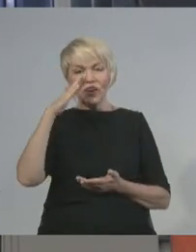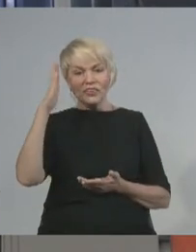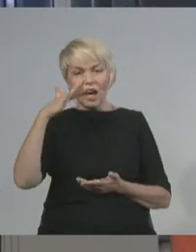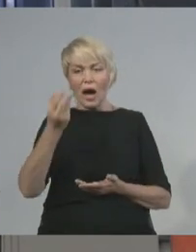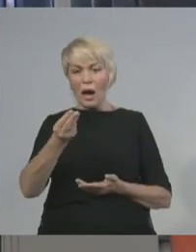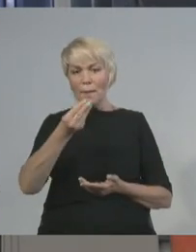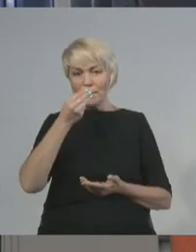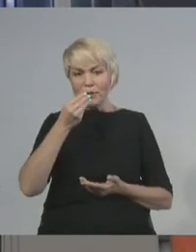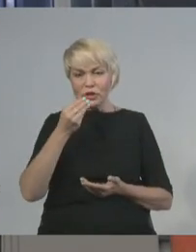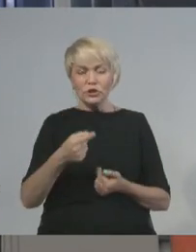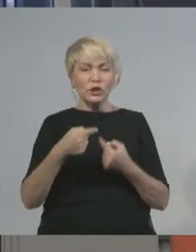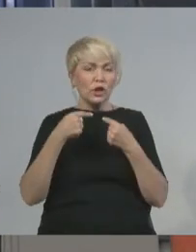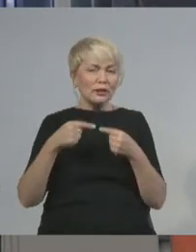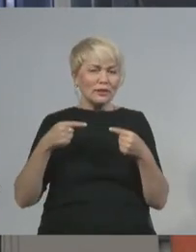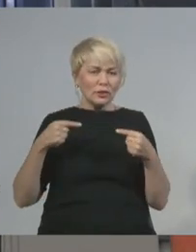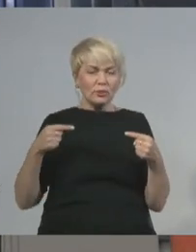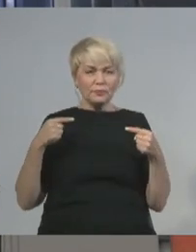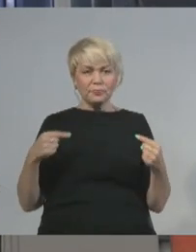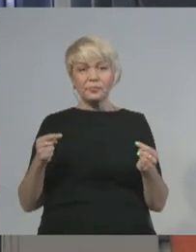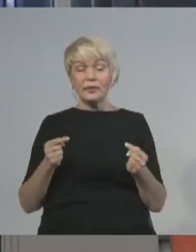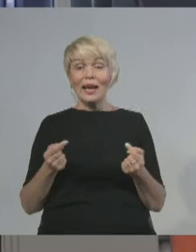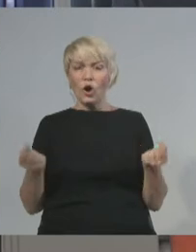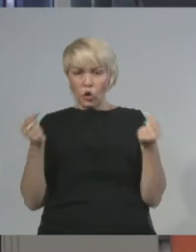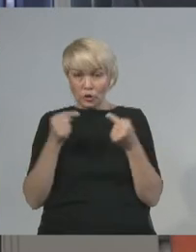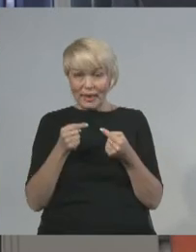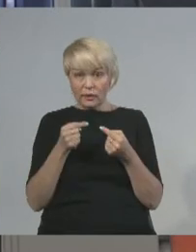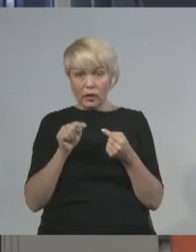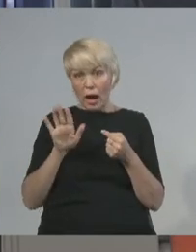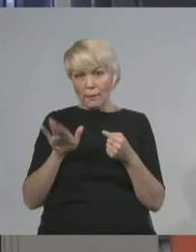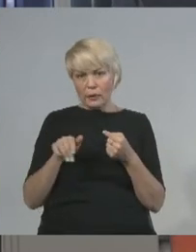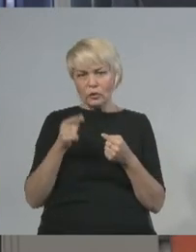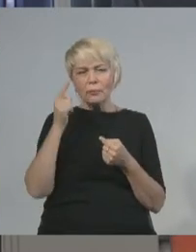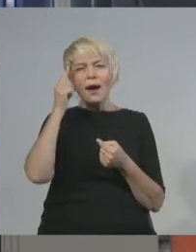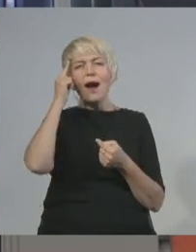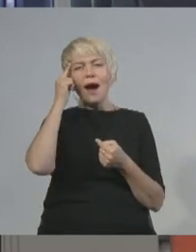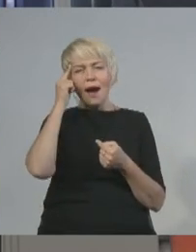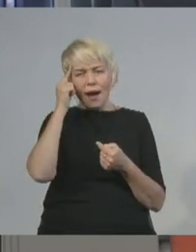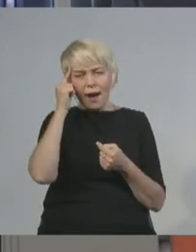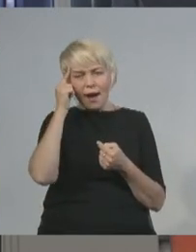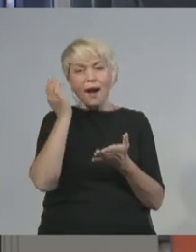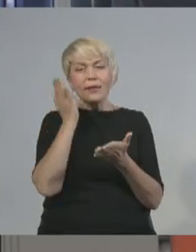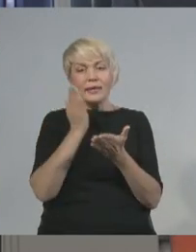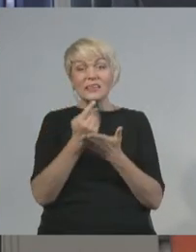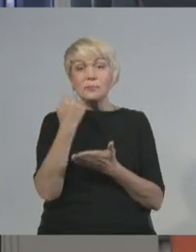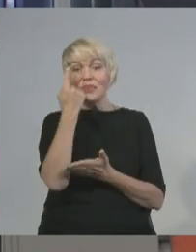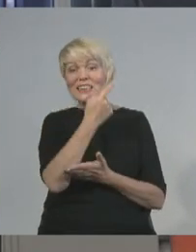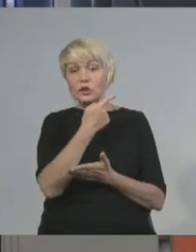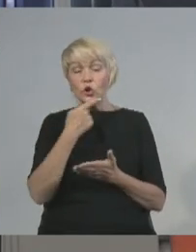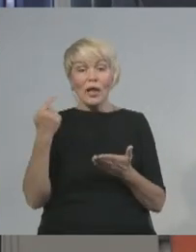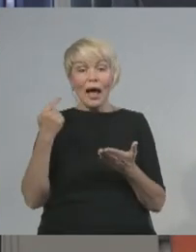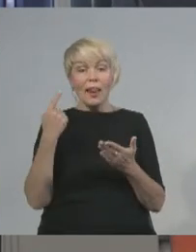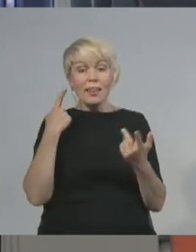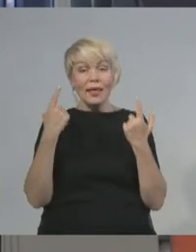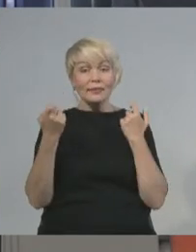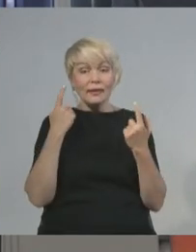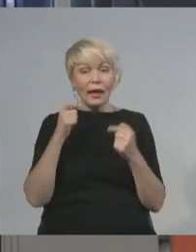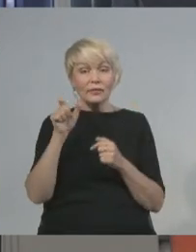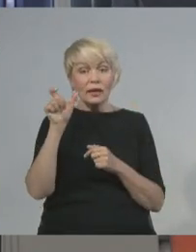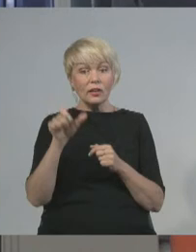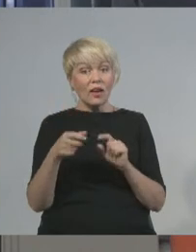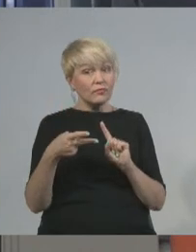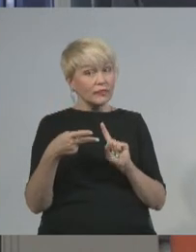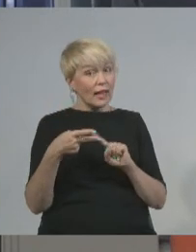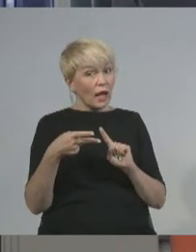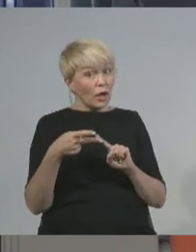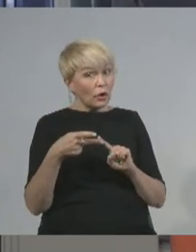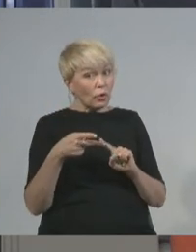i mean to analyze the water food and so on and then we can see that we have personal data of these people and we know